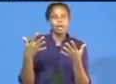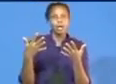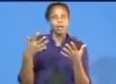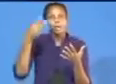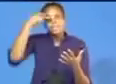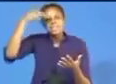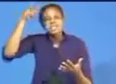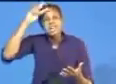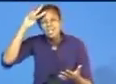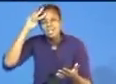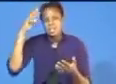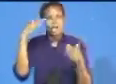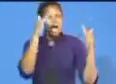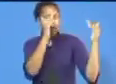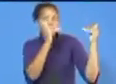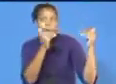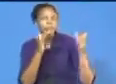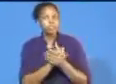misplaced expectation.